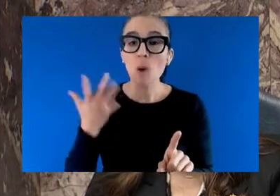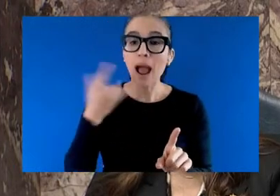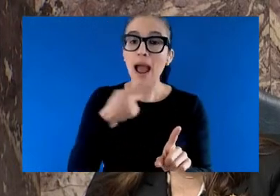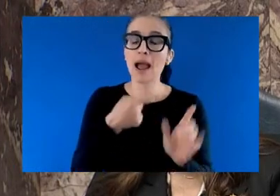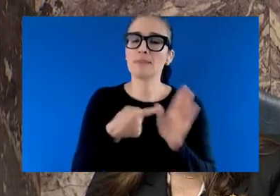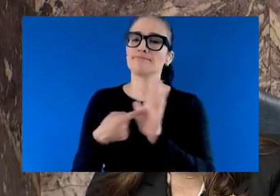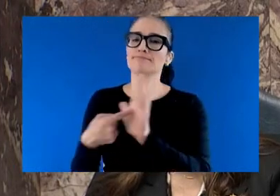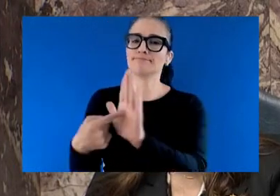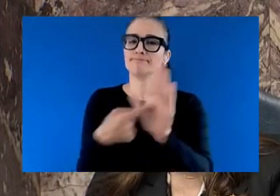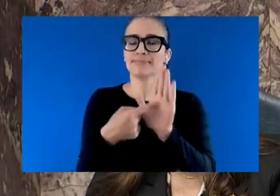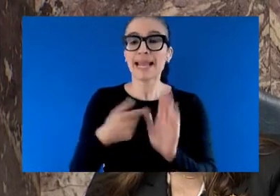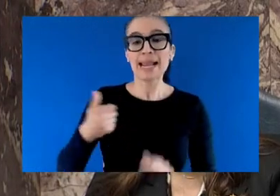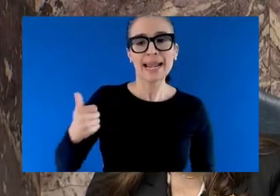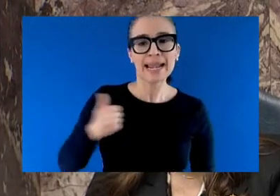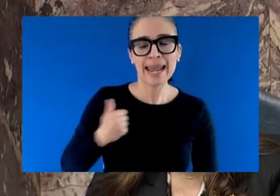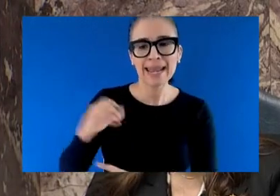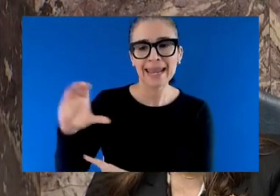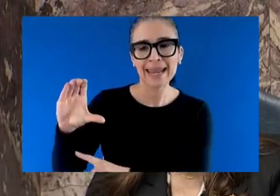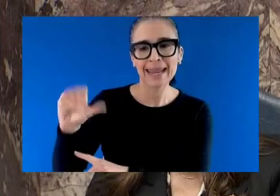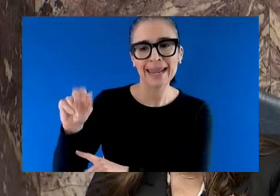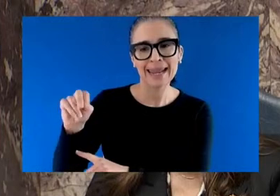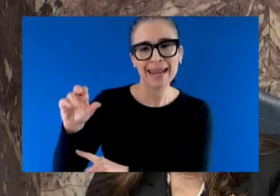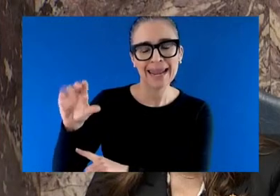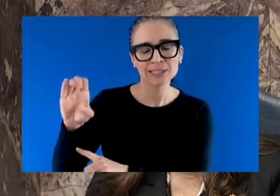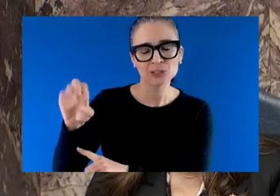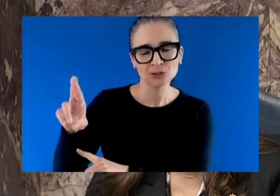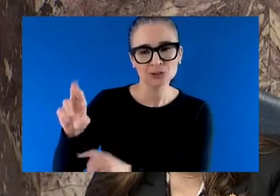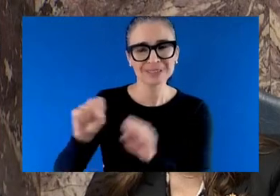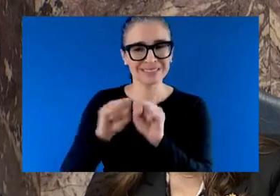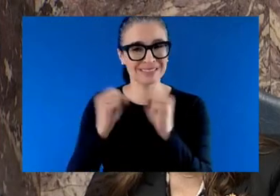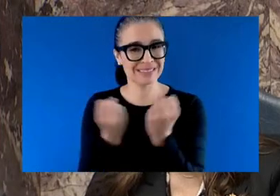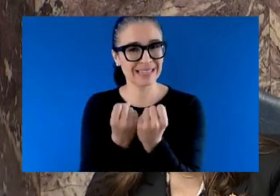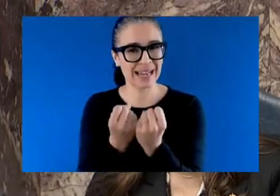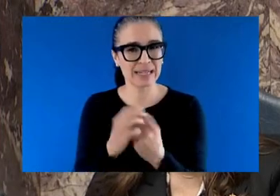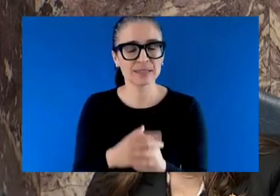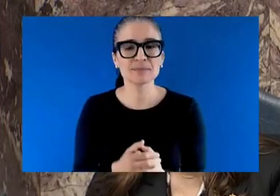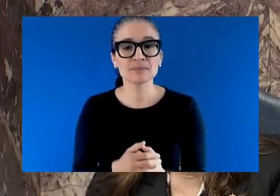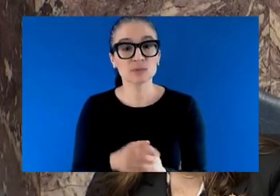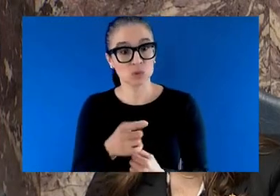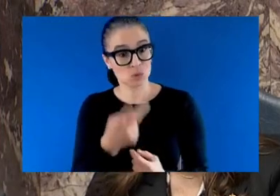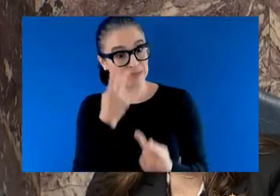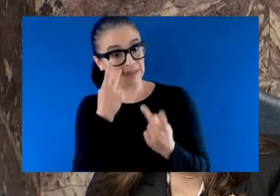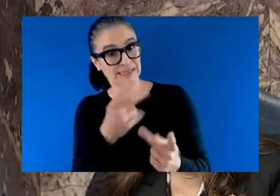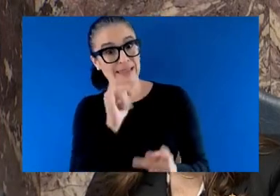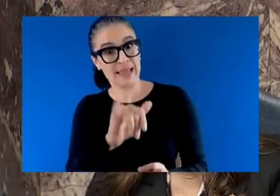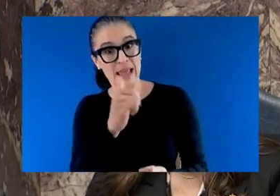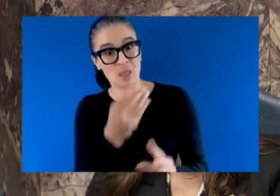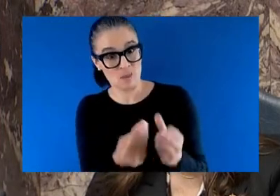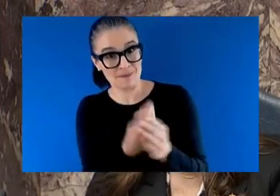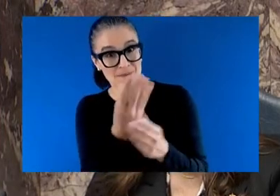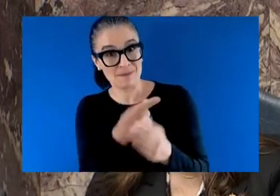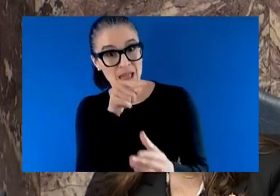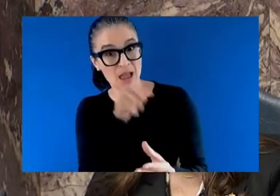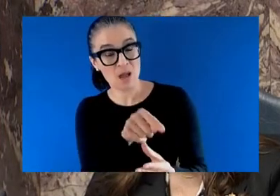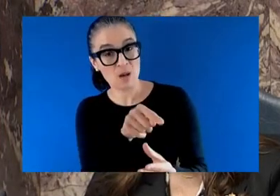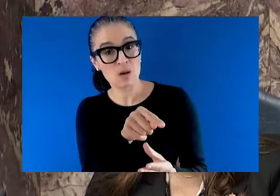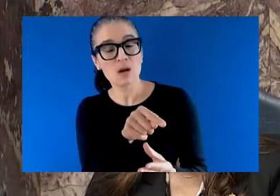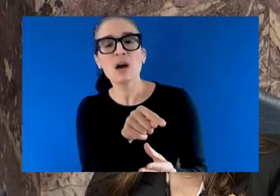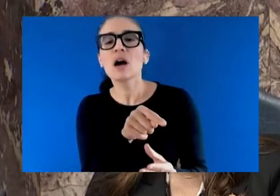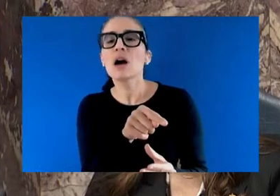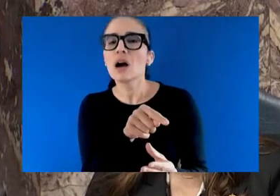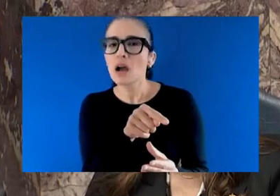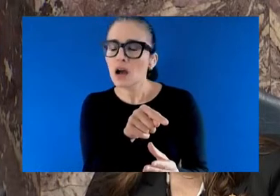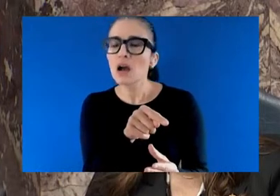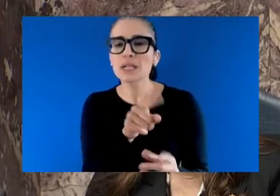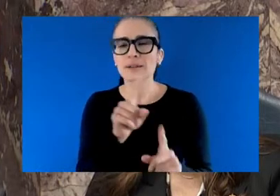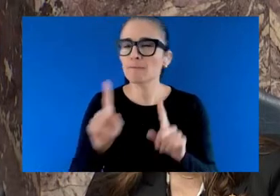longer, fuller lives. The spring campaign centers around the daffodil, one of the first flowers to bloom in spring. For those living with cancer,